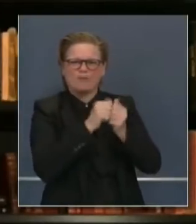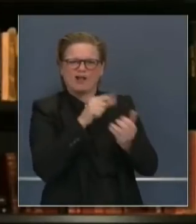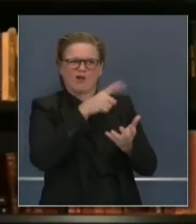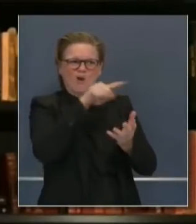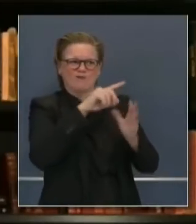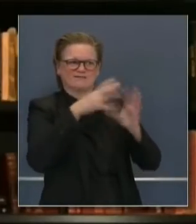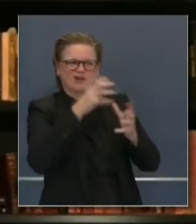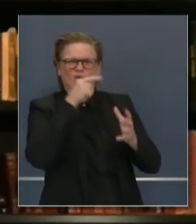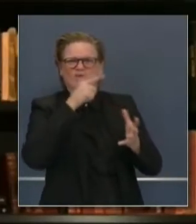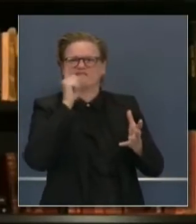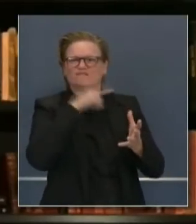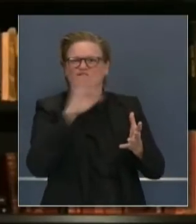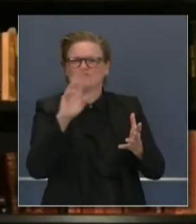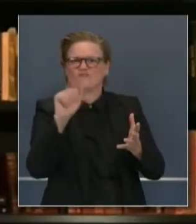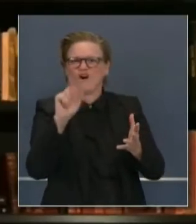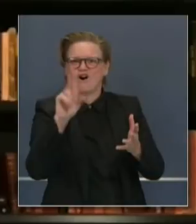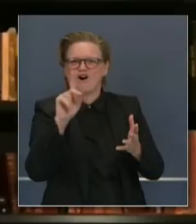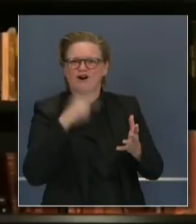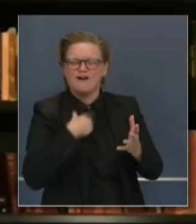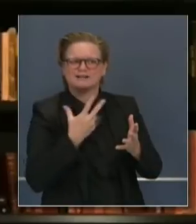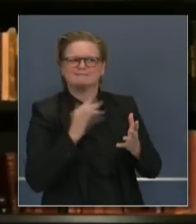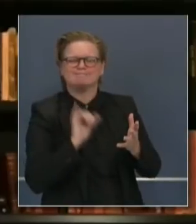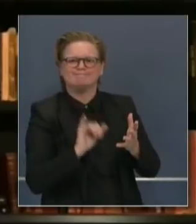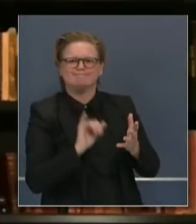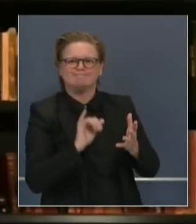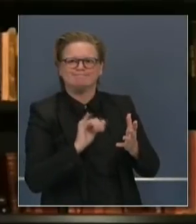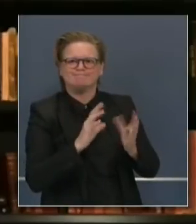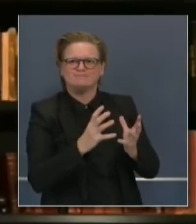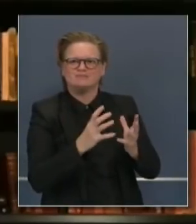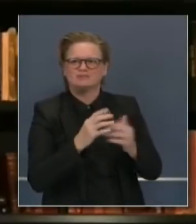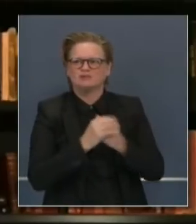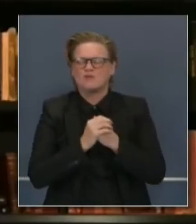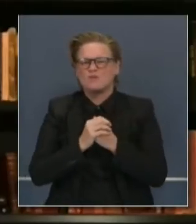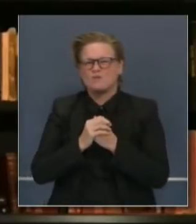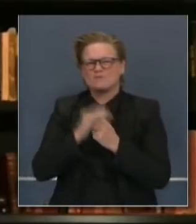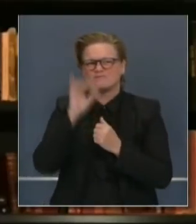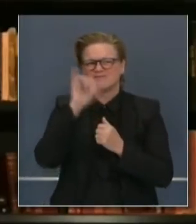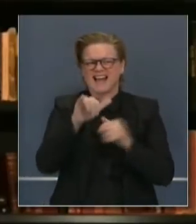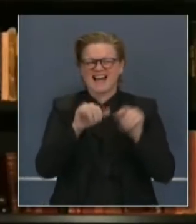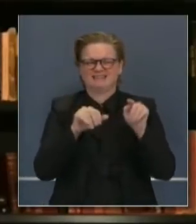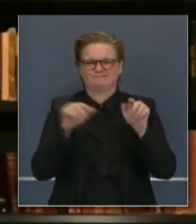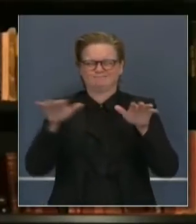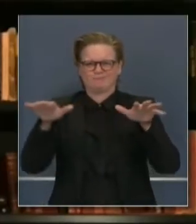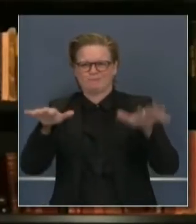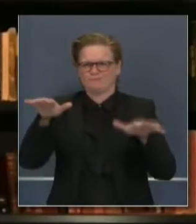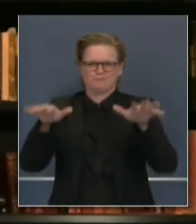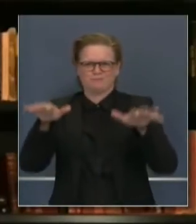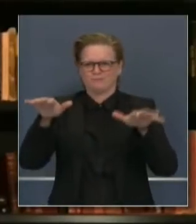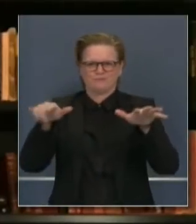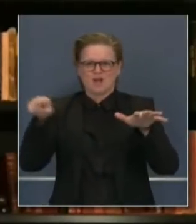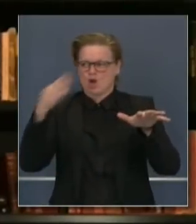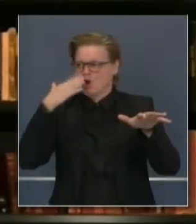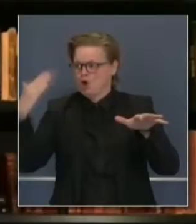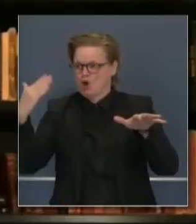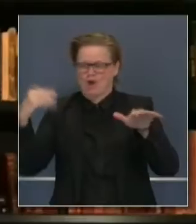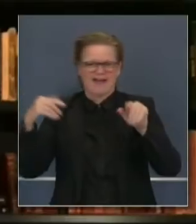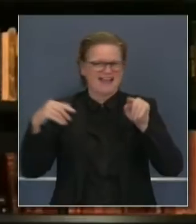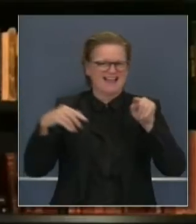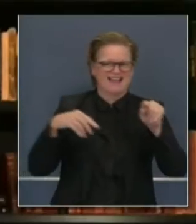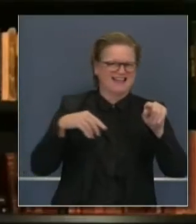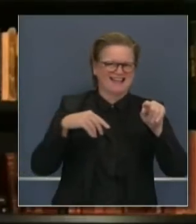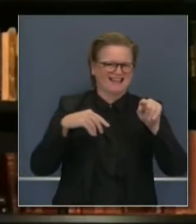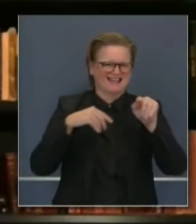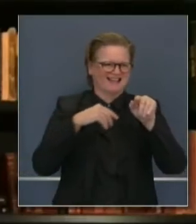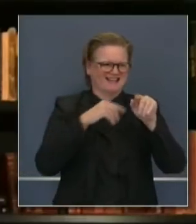on perpetuating. So that's the constant balancing act, and we are, I think, moving in a much more